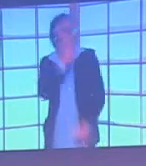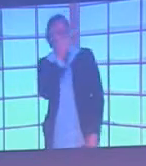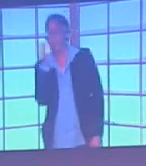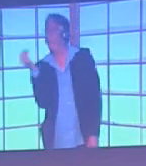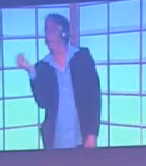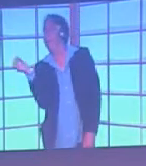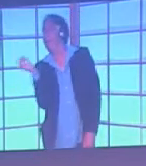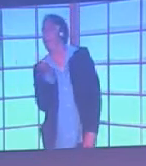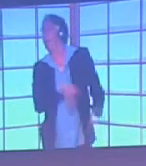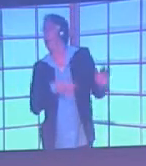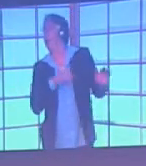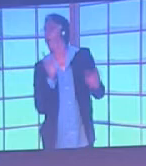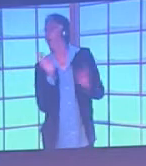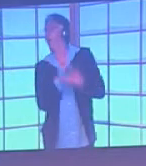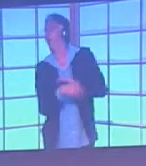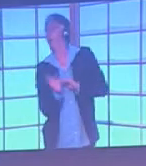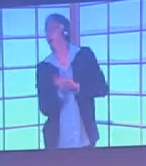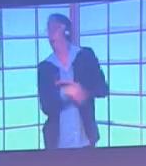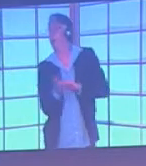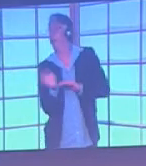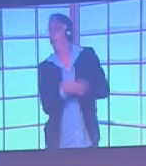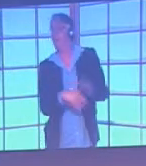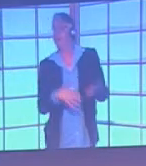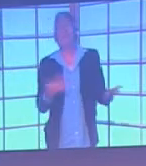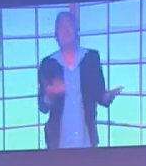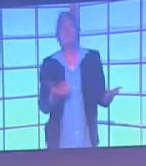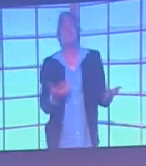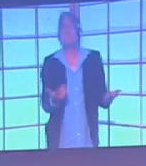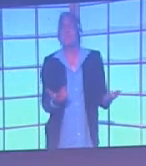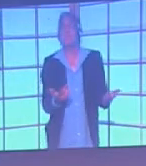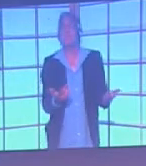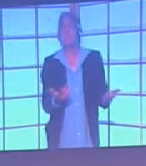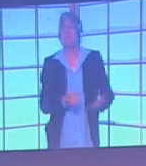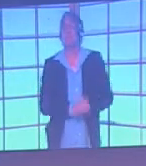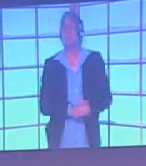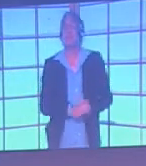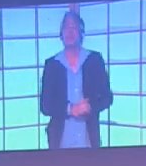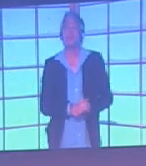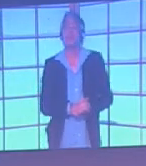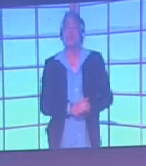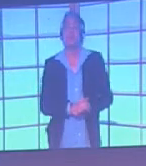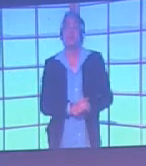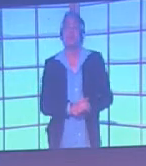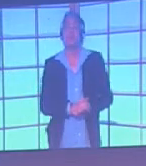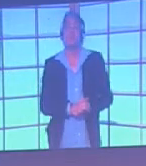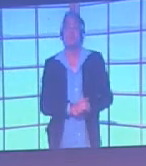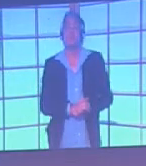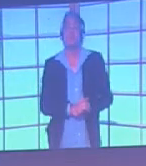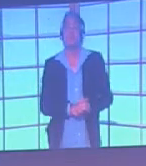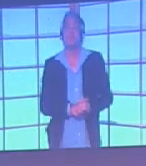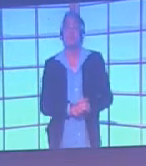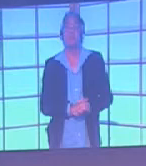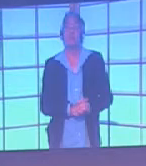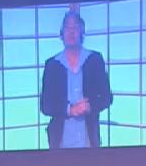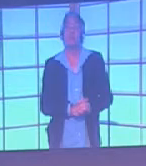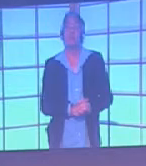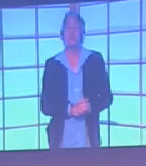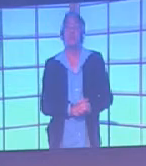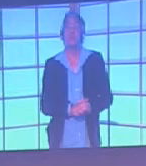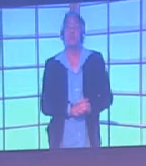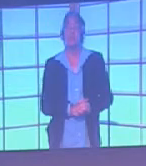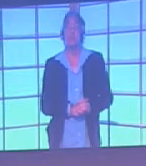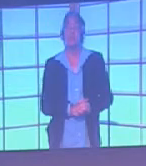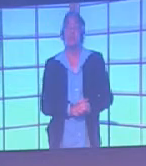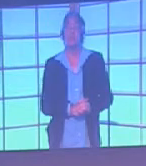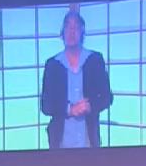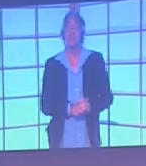the group wants to achieve. And then also it means that they rely on those people, and they sometimes rely